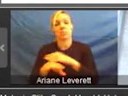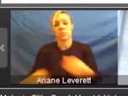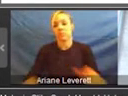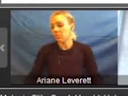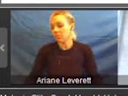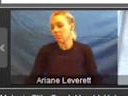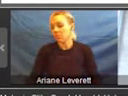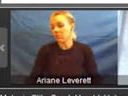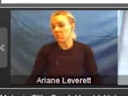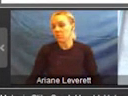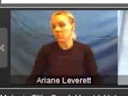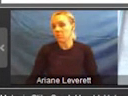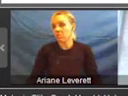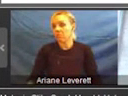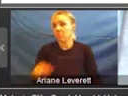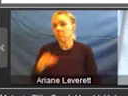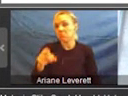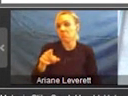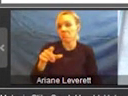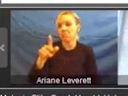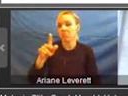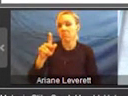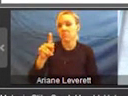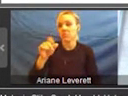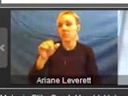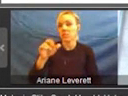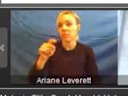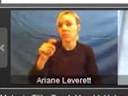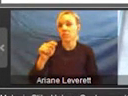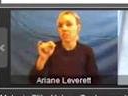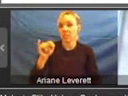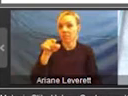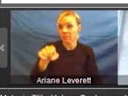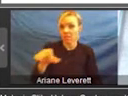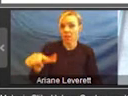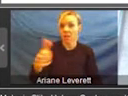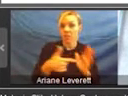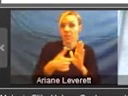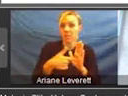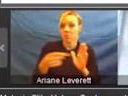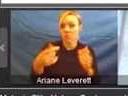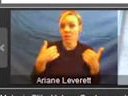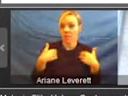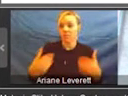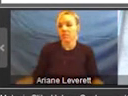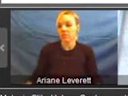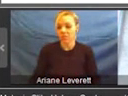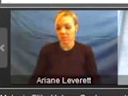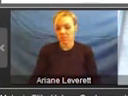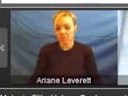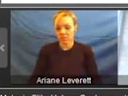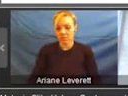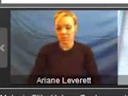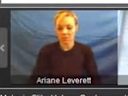Kersti, do you have some other examples? What else comes to my